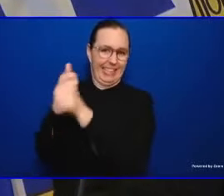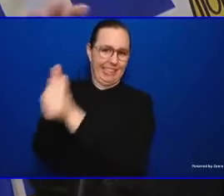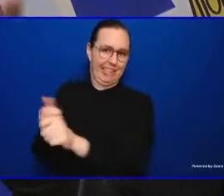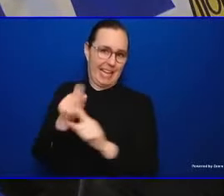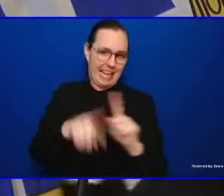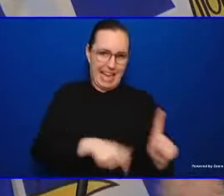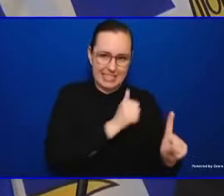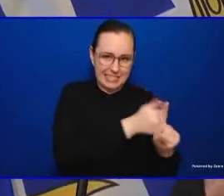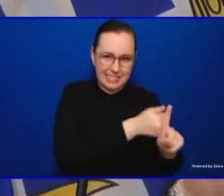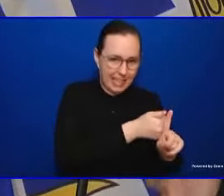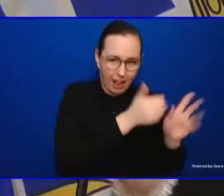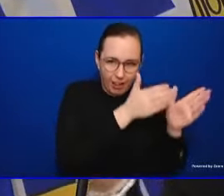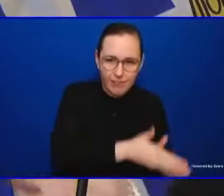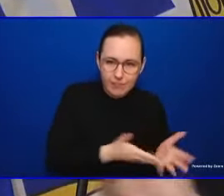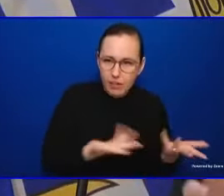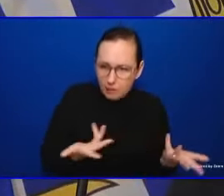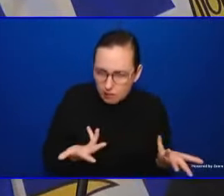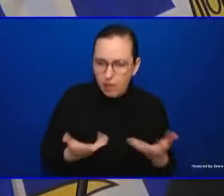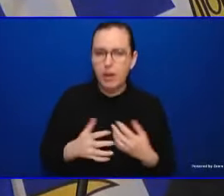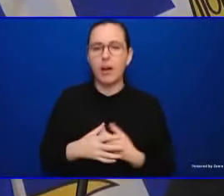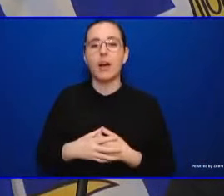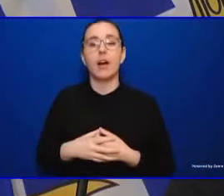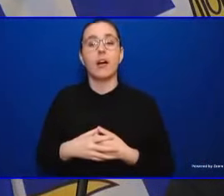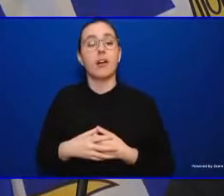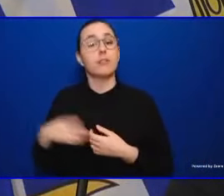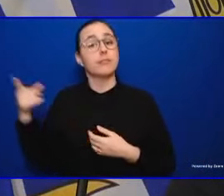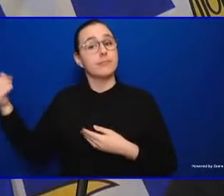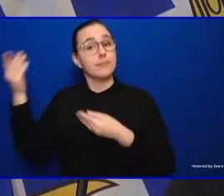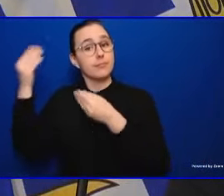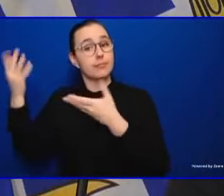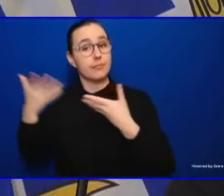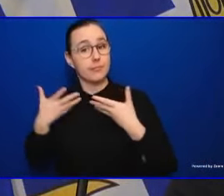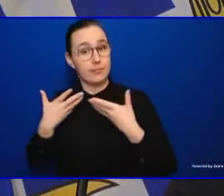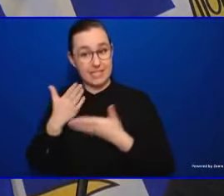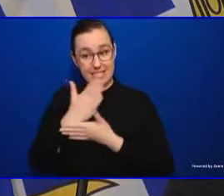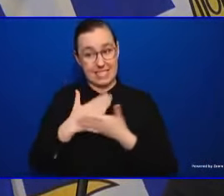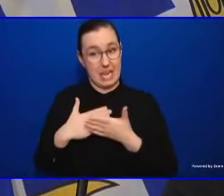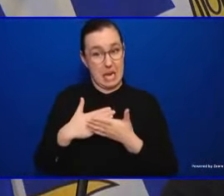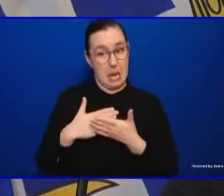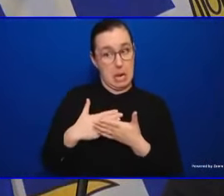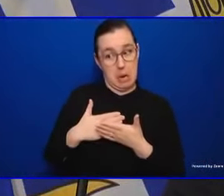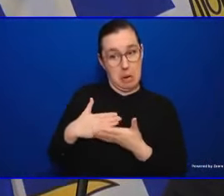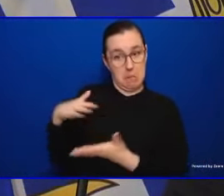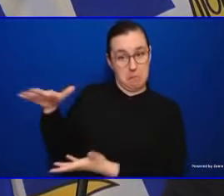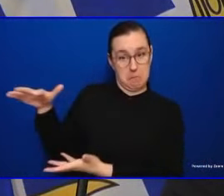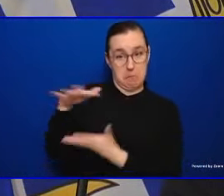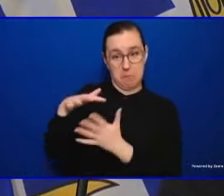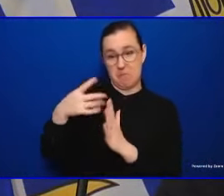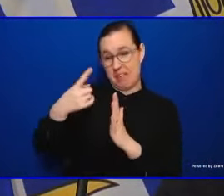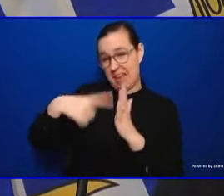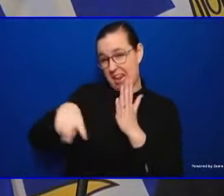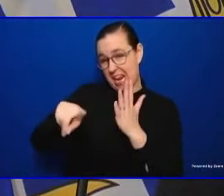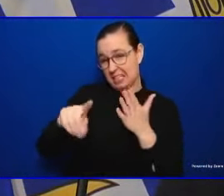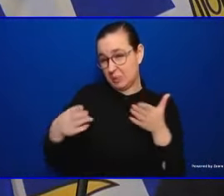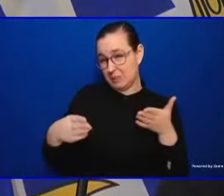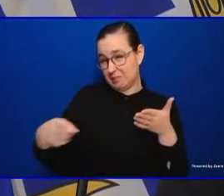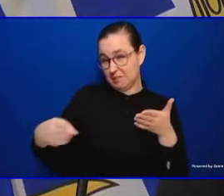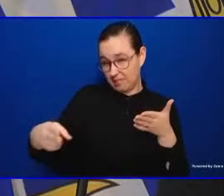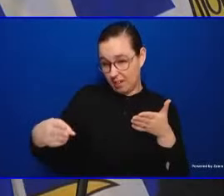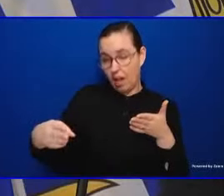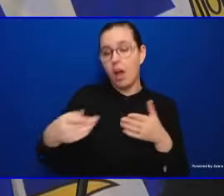into the next few months, we'll be able to expand it for symptomatic people and for people to be able to do that type of